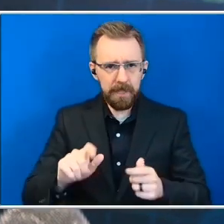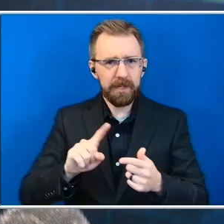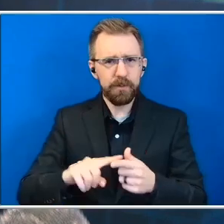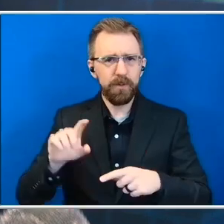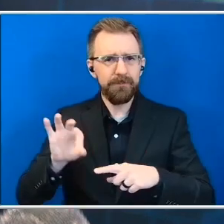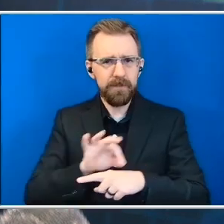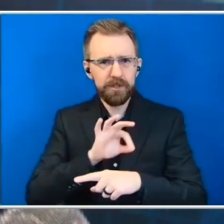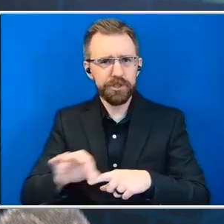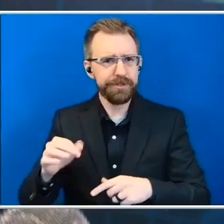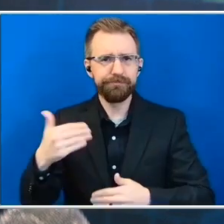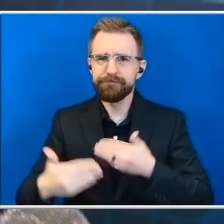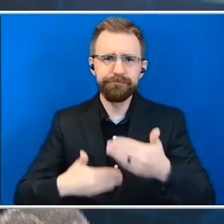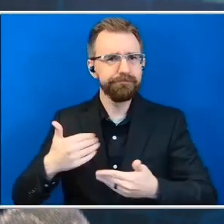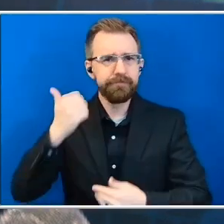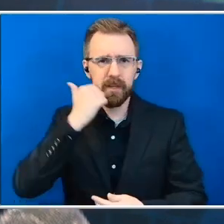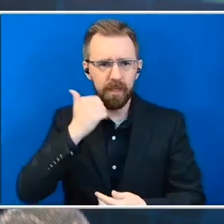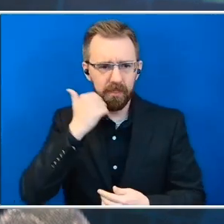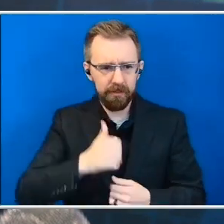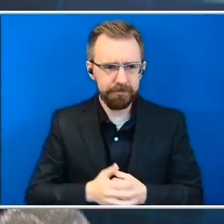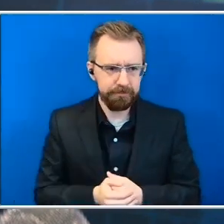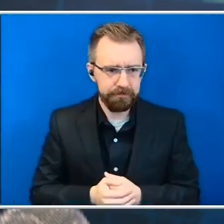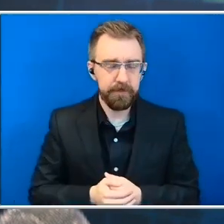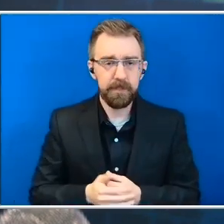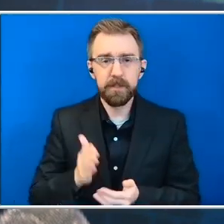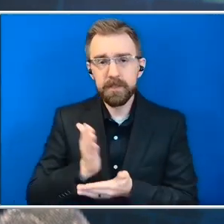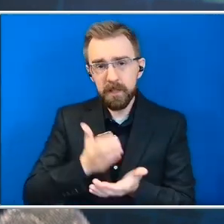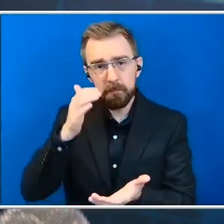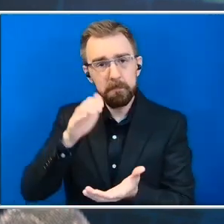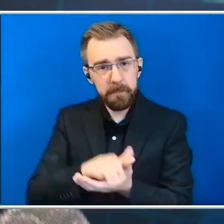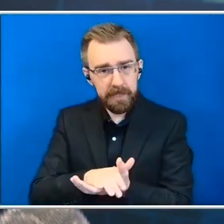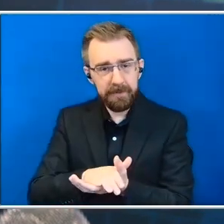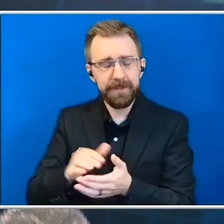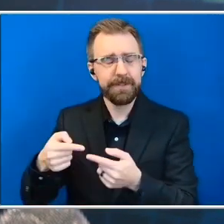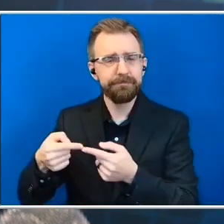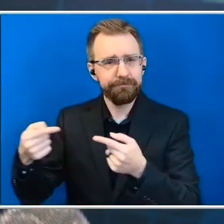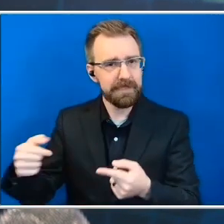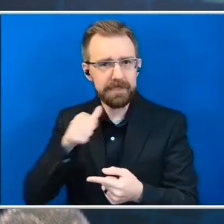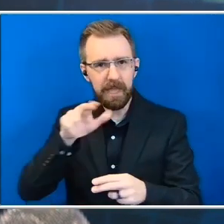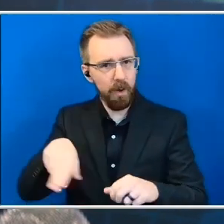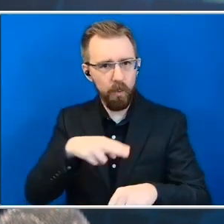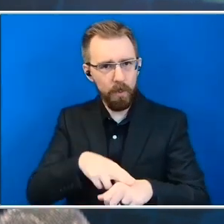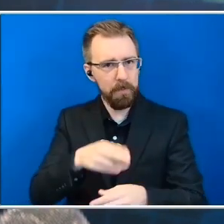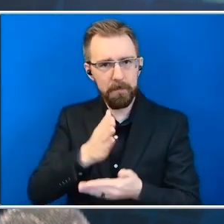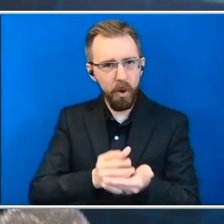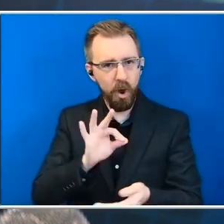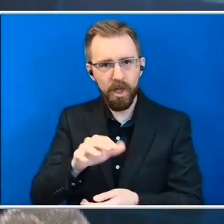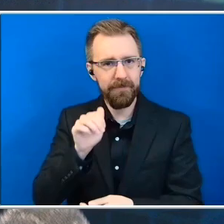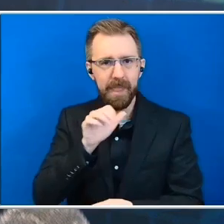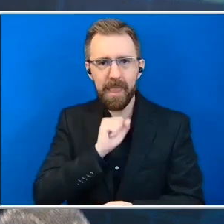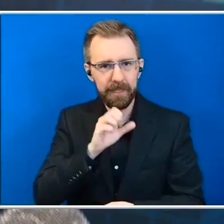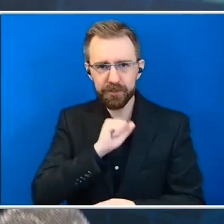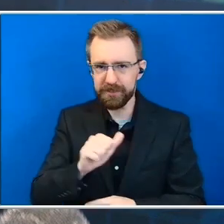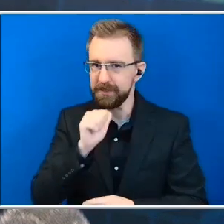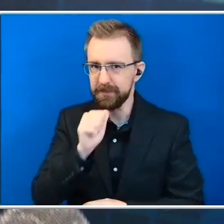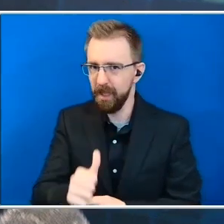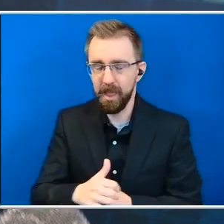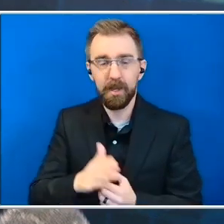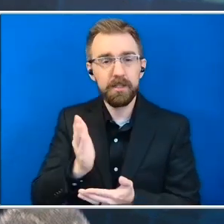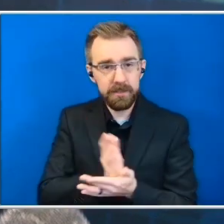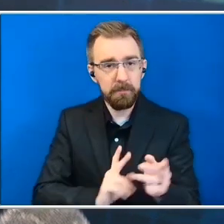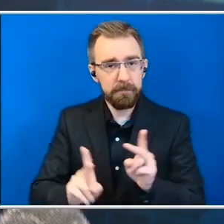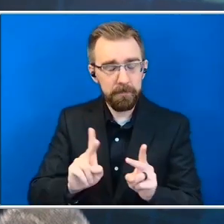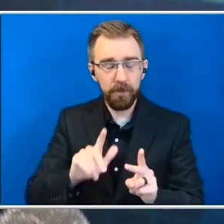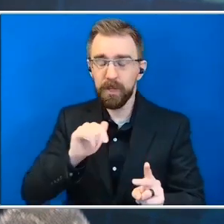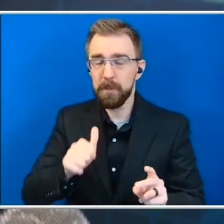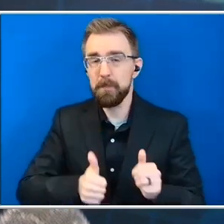daily. Contrary to some beliefs, it is not a normal part of aging. Some people, most people, never develop